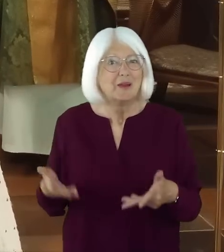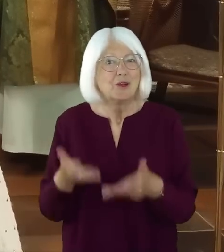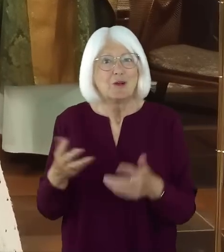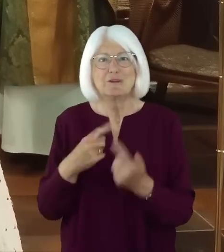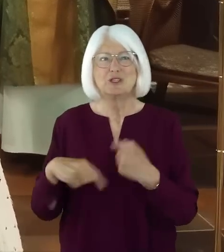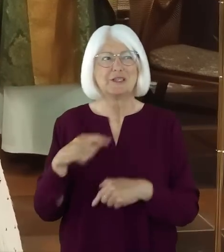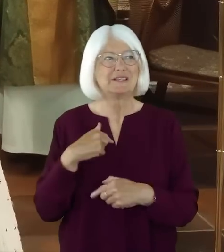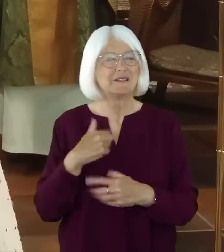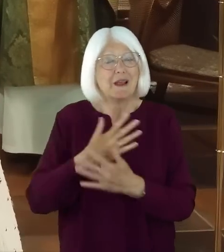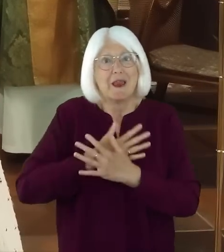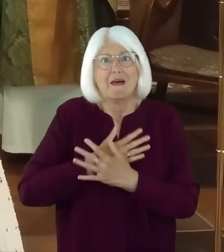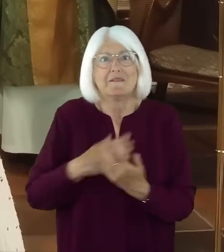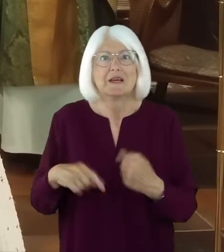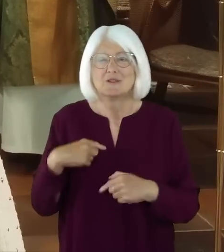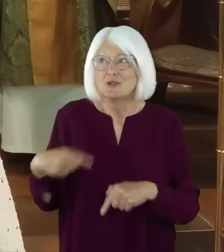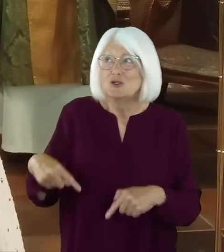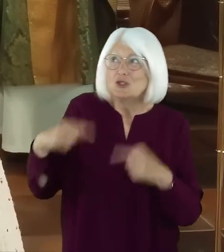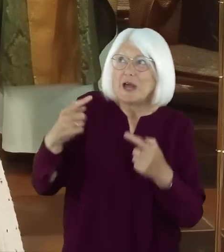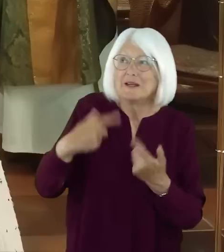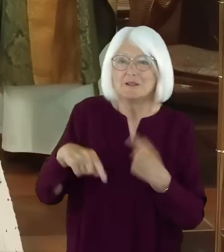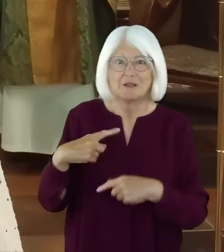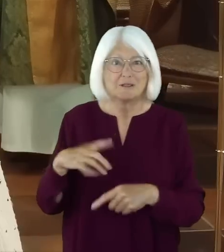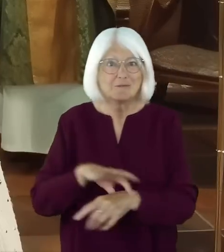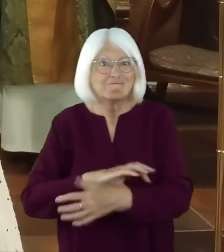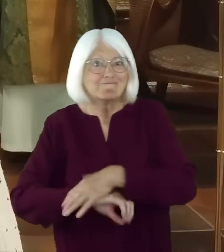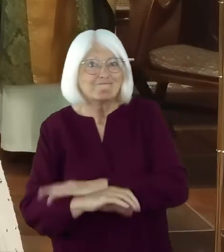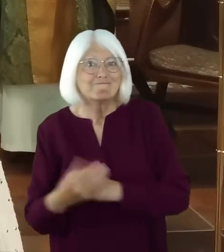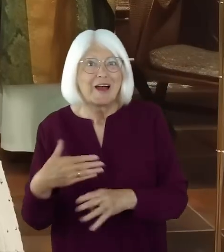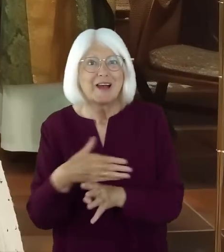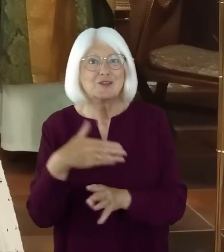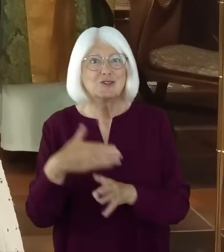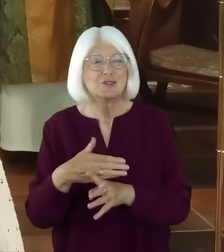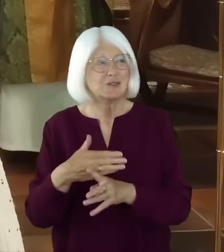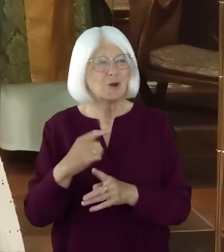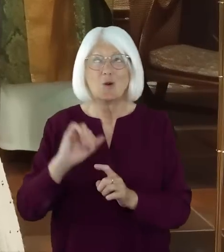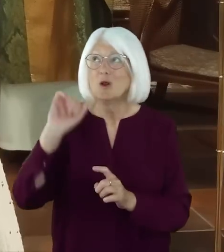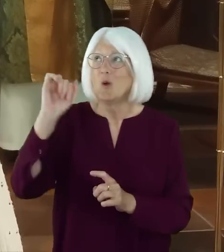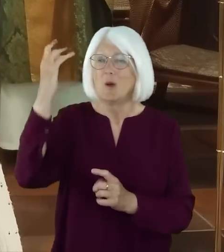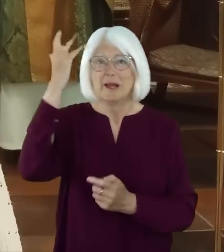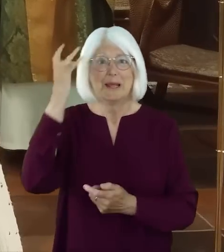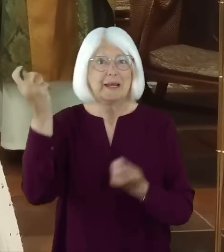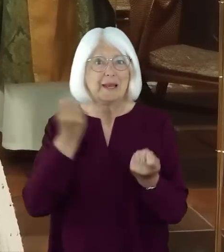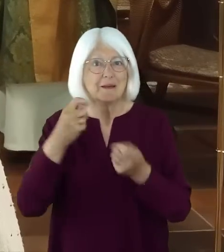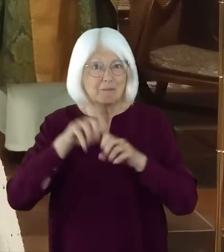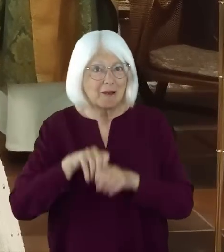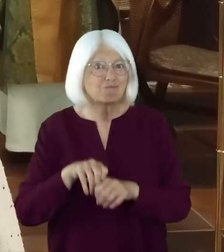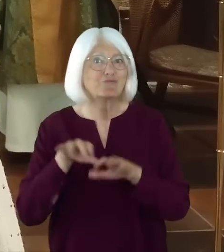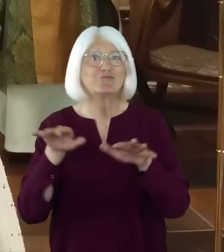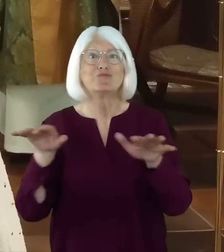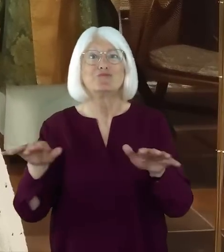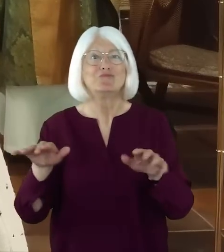us, loving us, challenging us to action so that we may sow your kingdom seeds of justice and